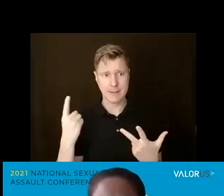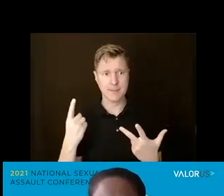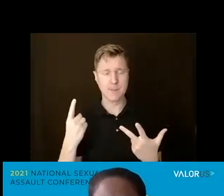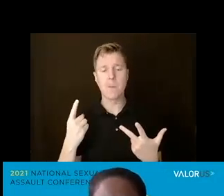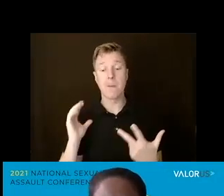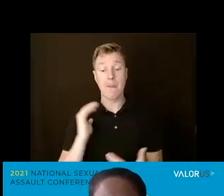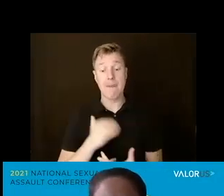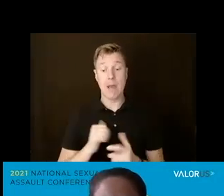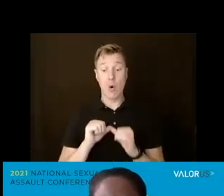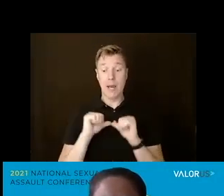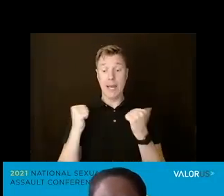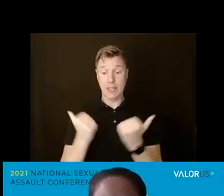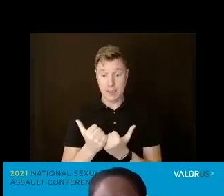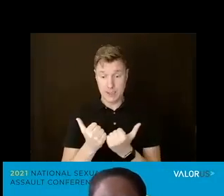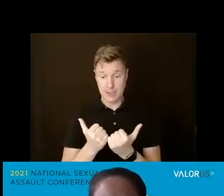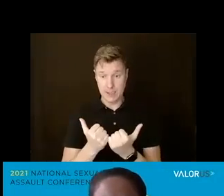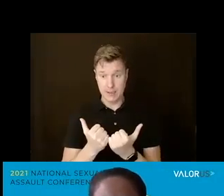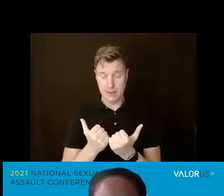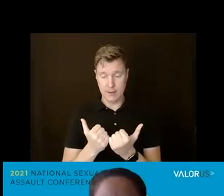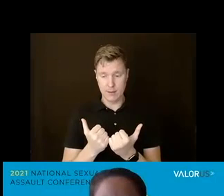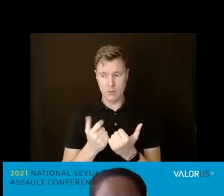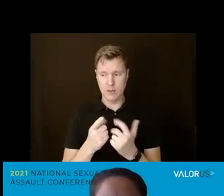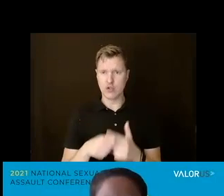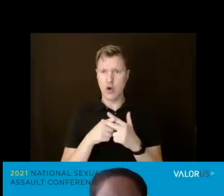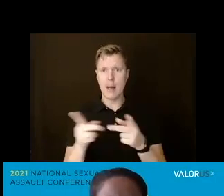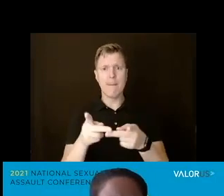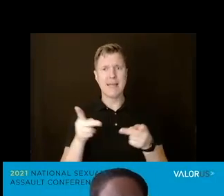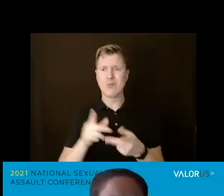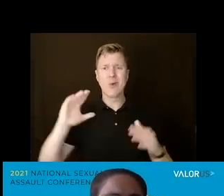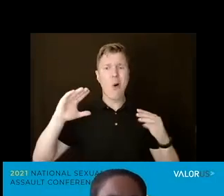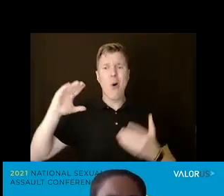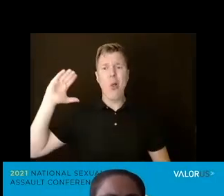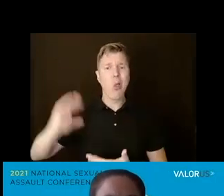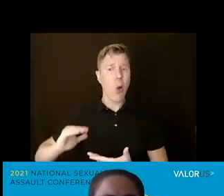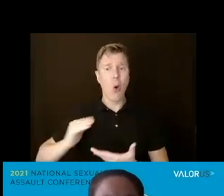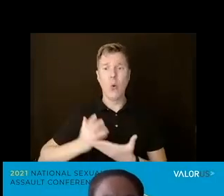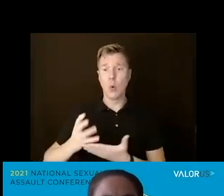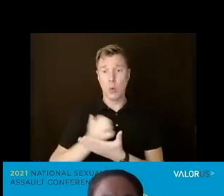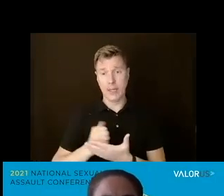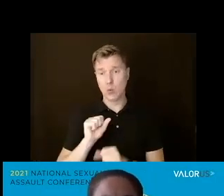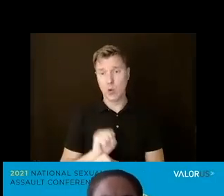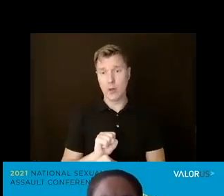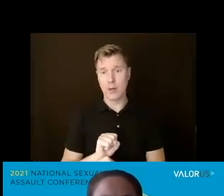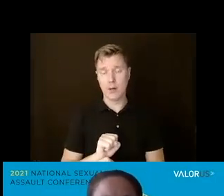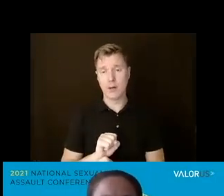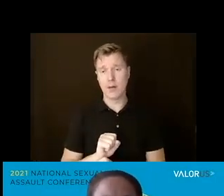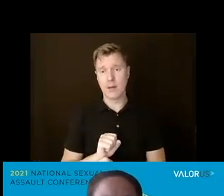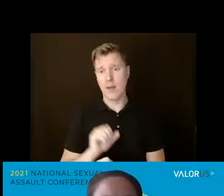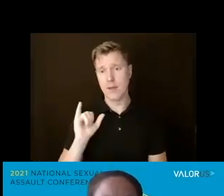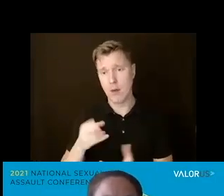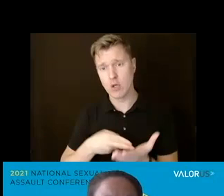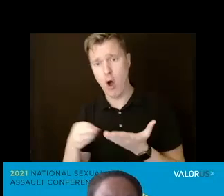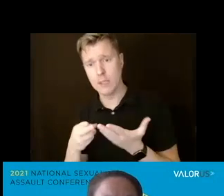we started at a place where it was really low wage work. That is, I think, an honest place